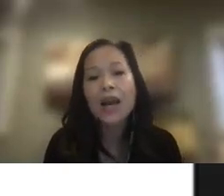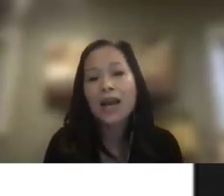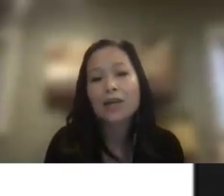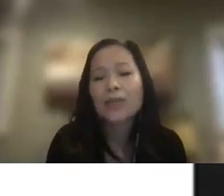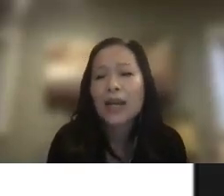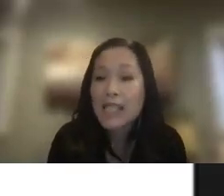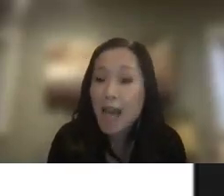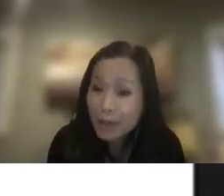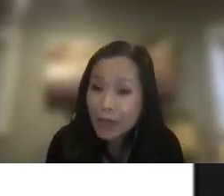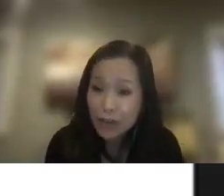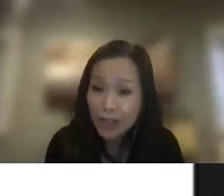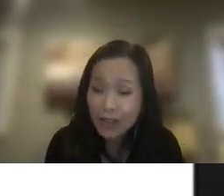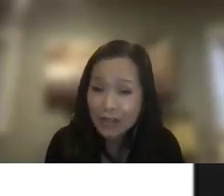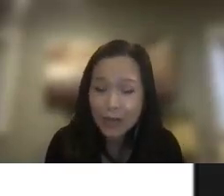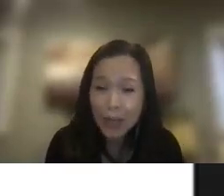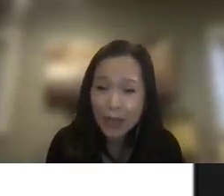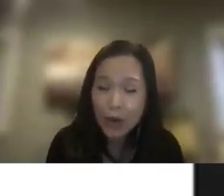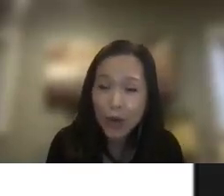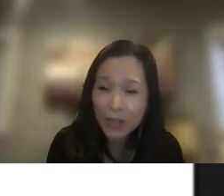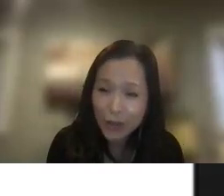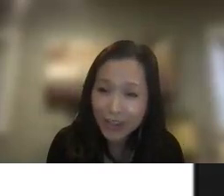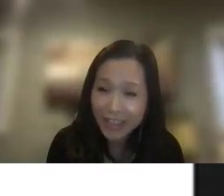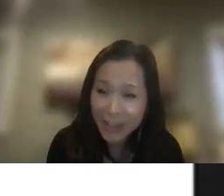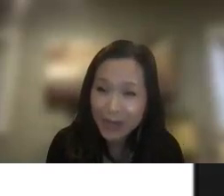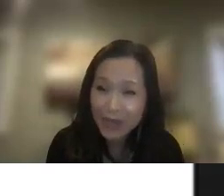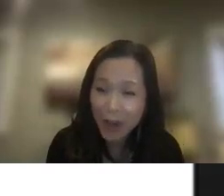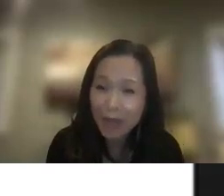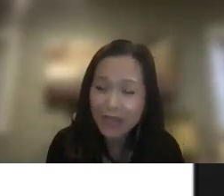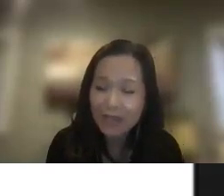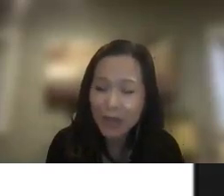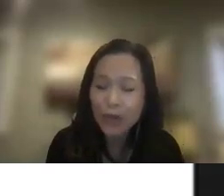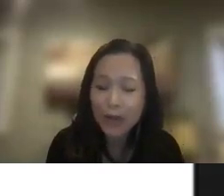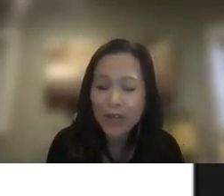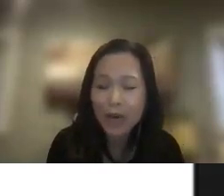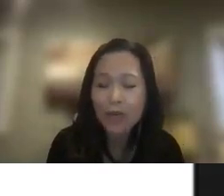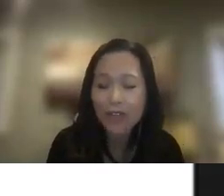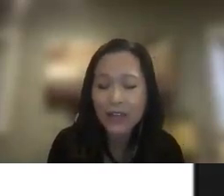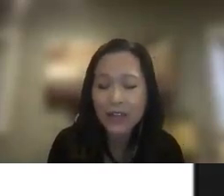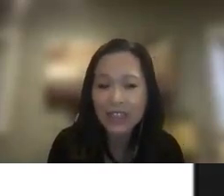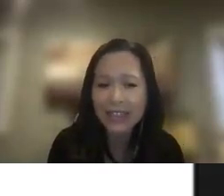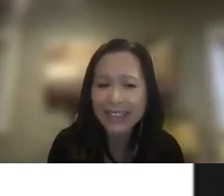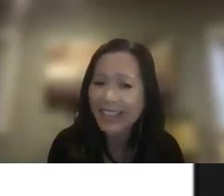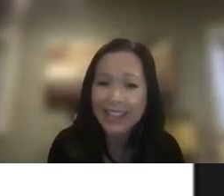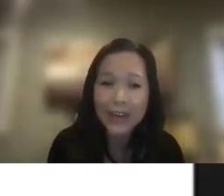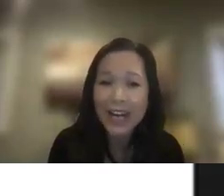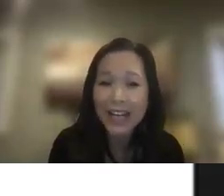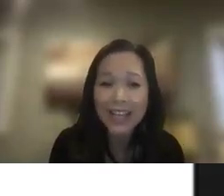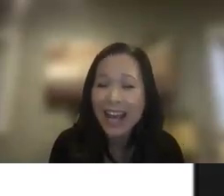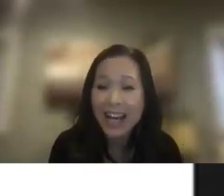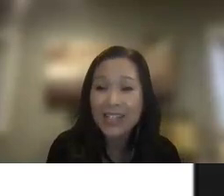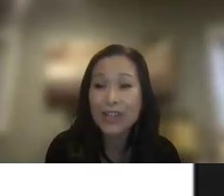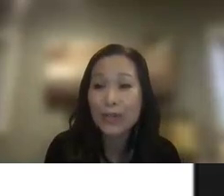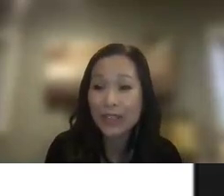services, time constraints coming out quite strongly in terms of comments about primary care providers feeling like, hey, you know